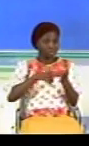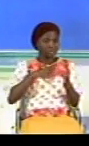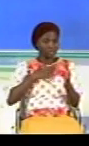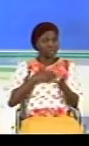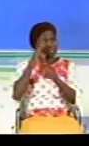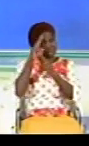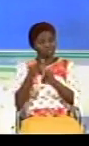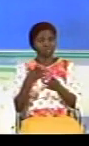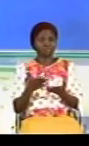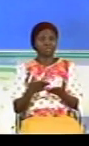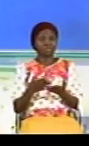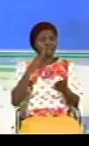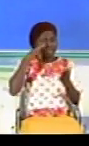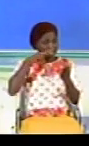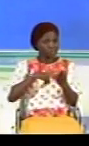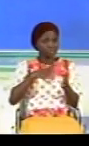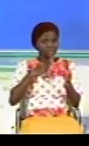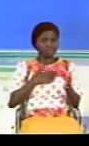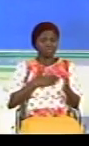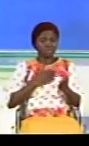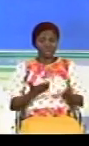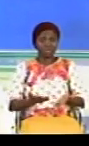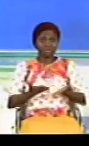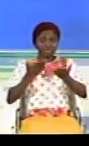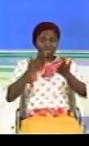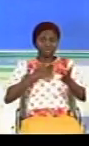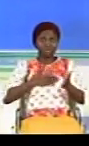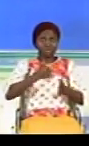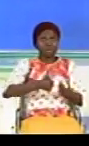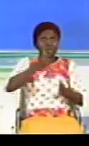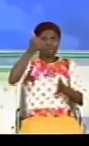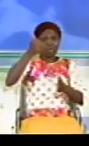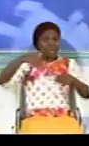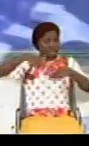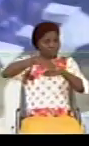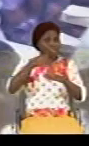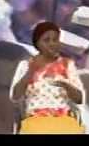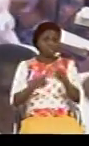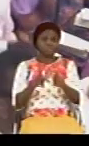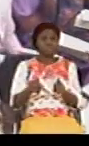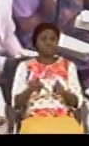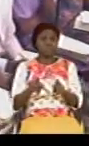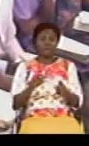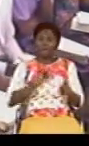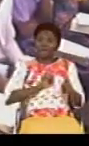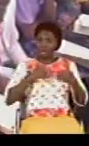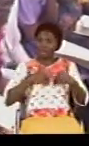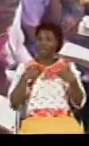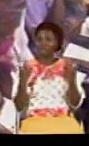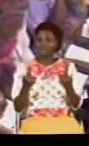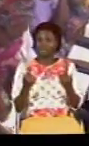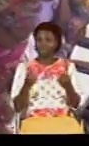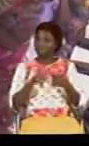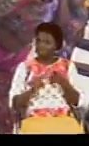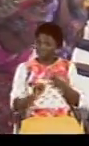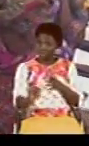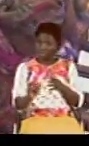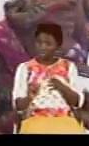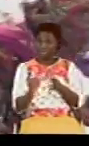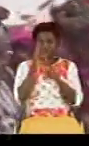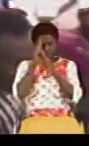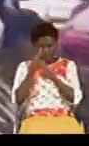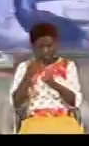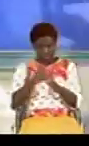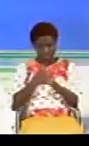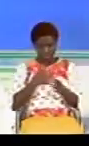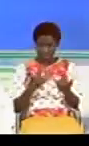Recognize my exaltation above the people. I have sinned, yet honor me now.